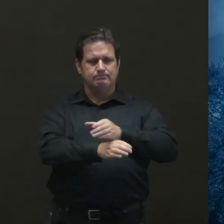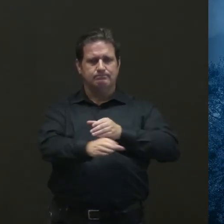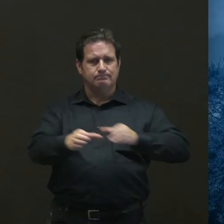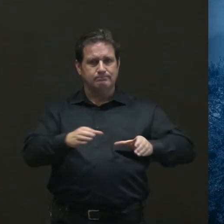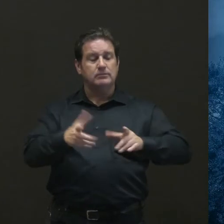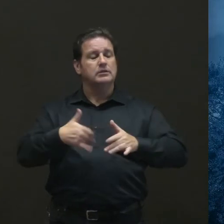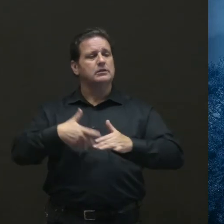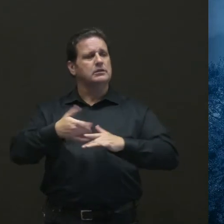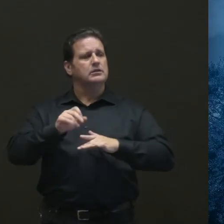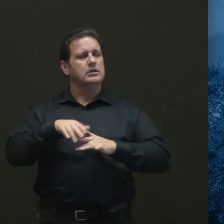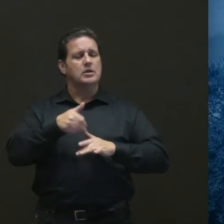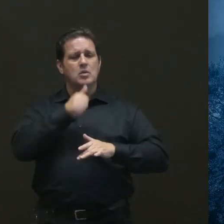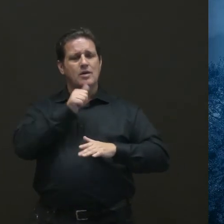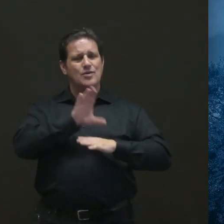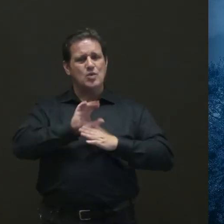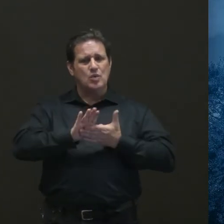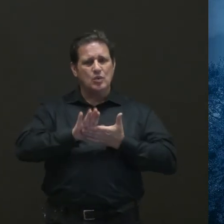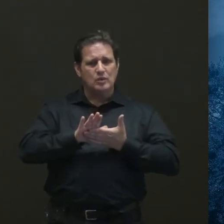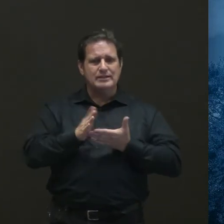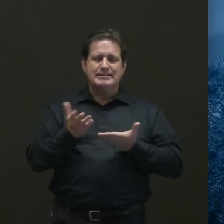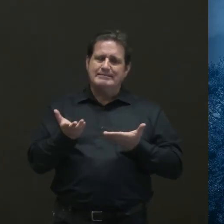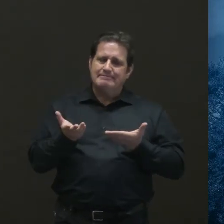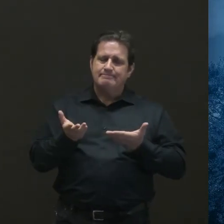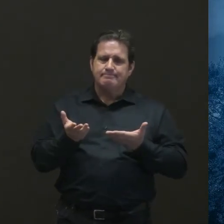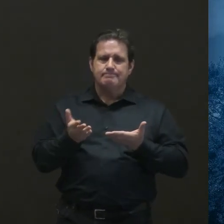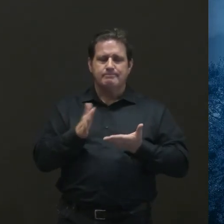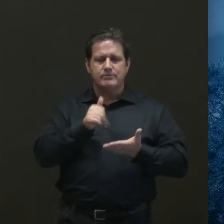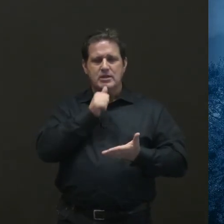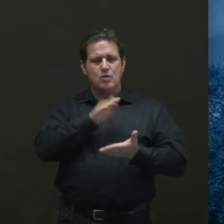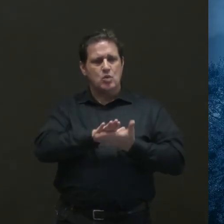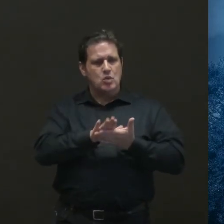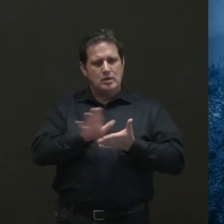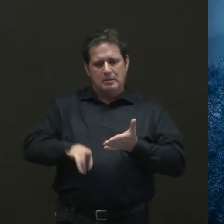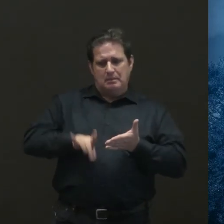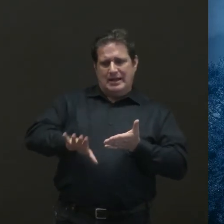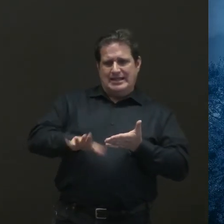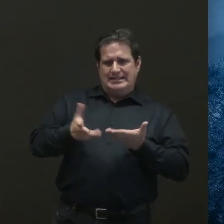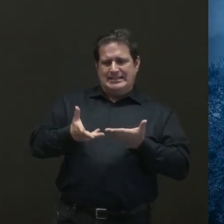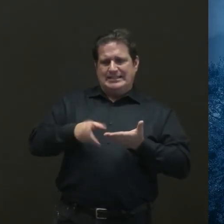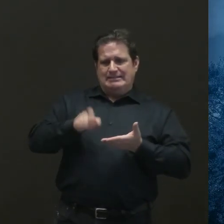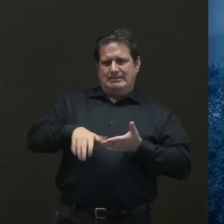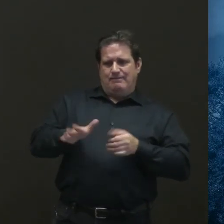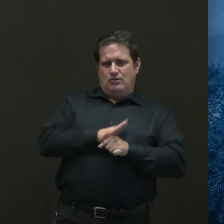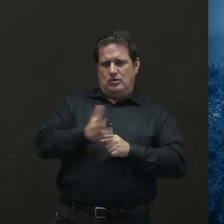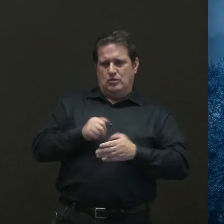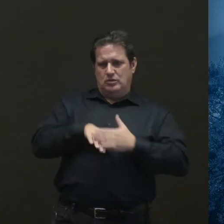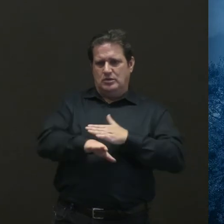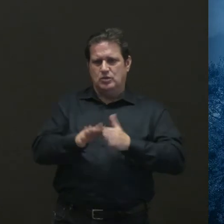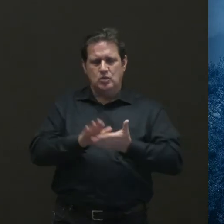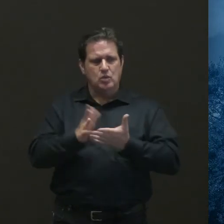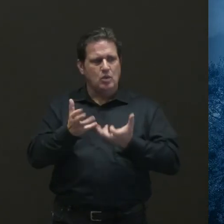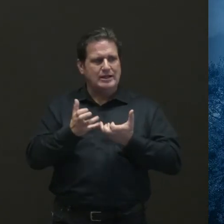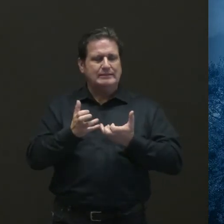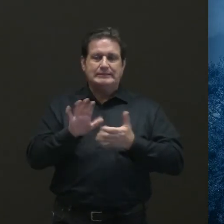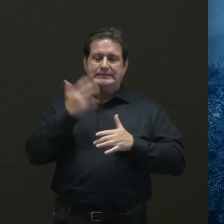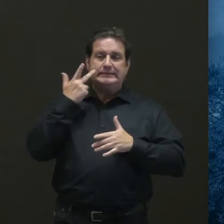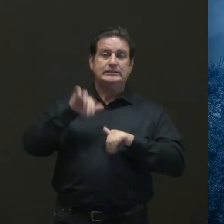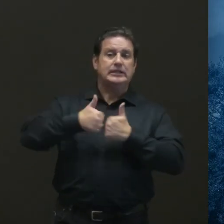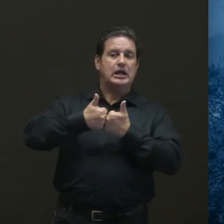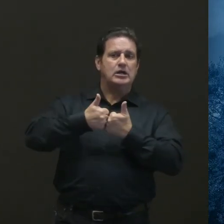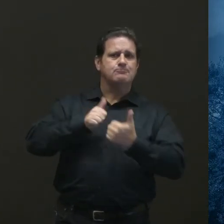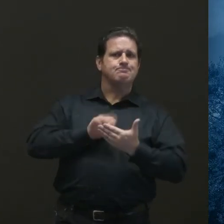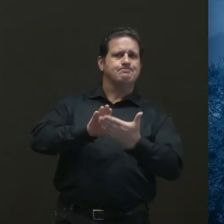to the reference to the private school, I think we'll learn from the challenges and successes of private school and how they've